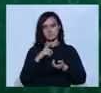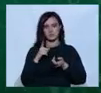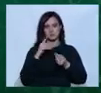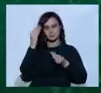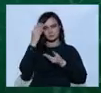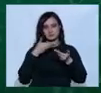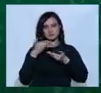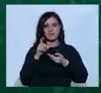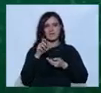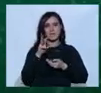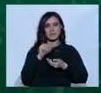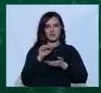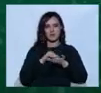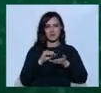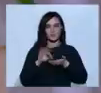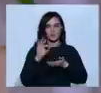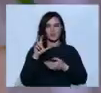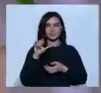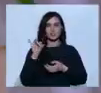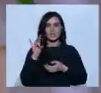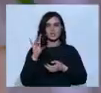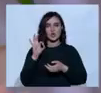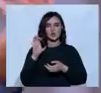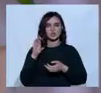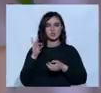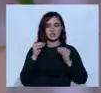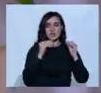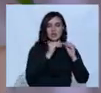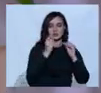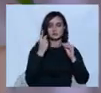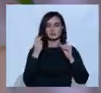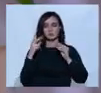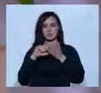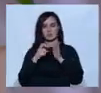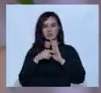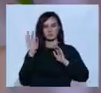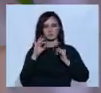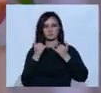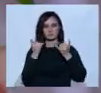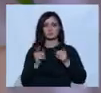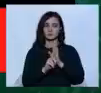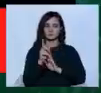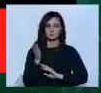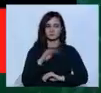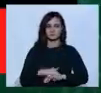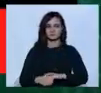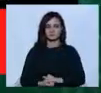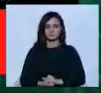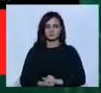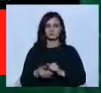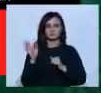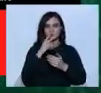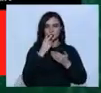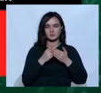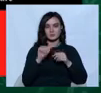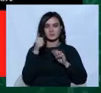11, and 12. Let's begin. Let's have a look at the agenda. First, we will obviously have a look at the vocabulary